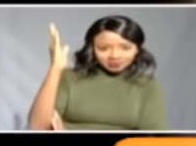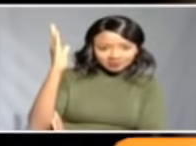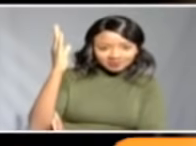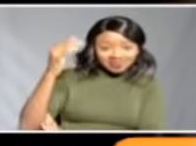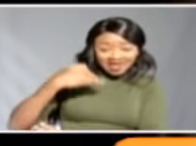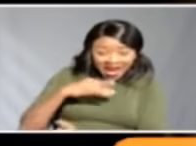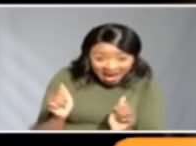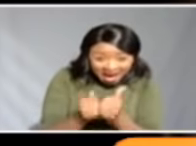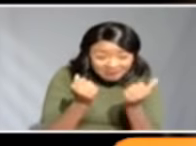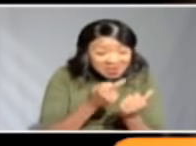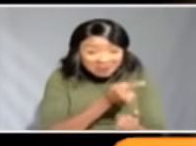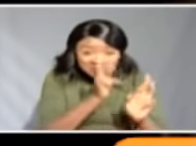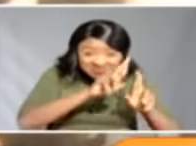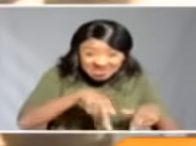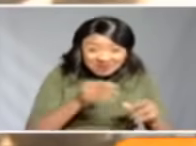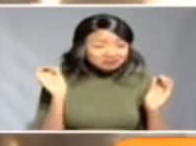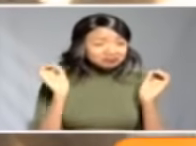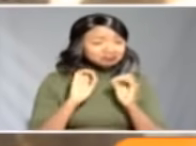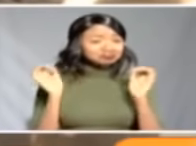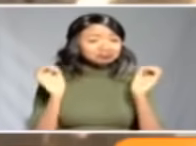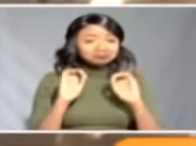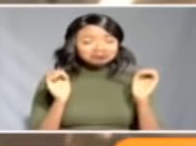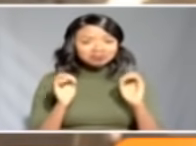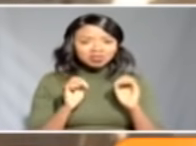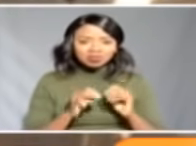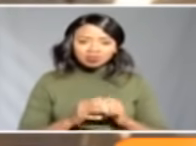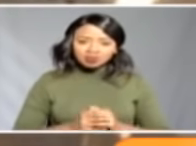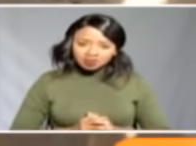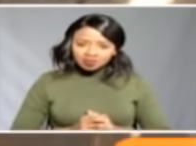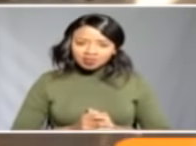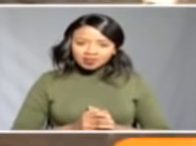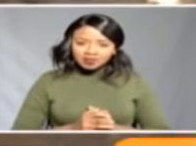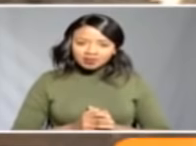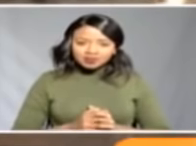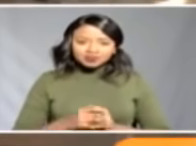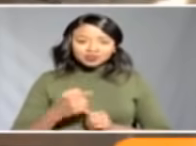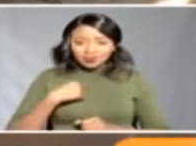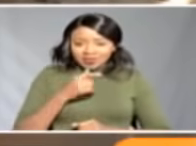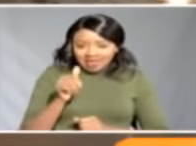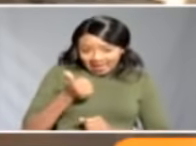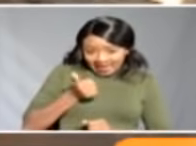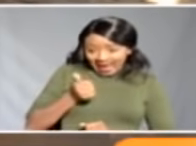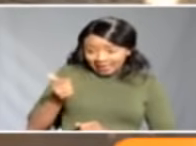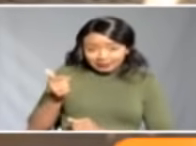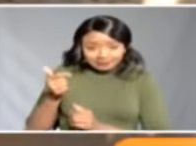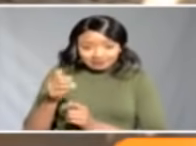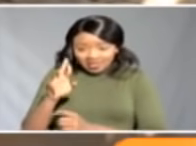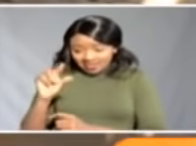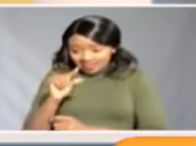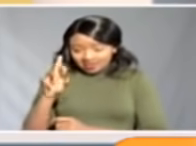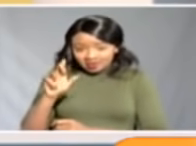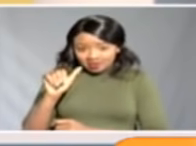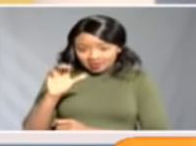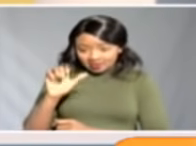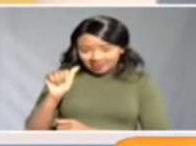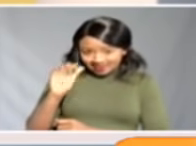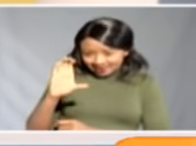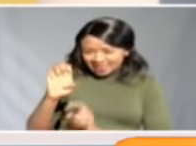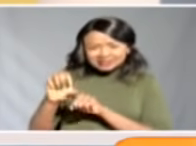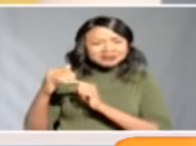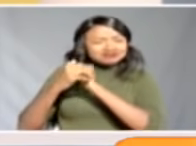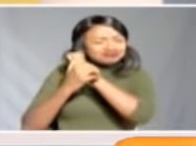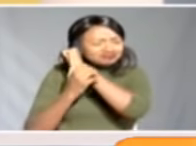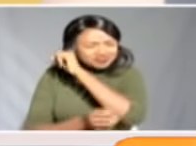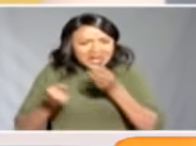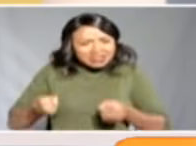na visa kama ya unawiti. We will call the victim Grace, not her real name. She comes from a poor background